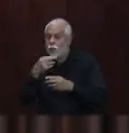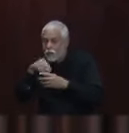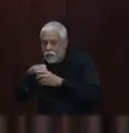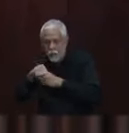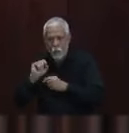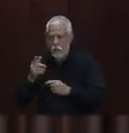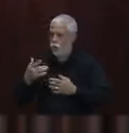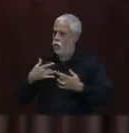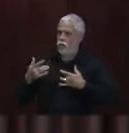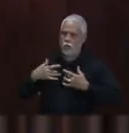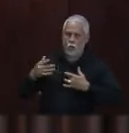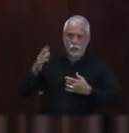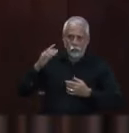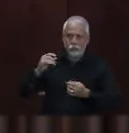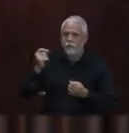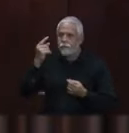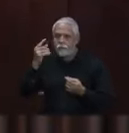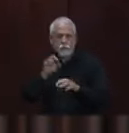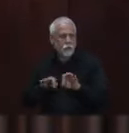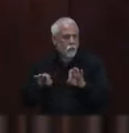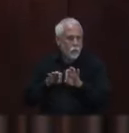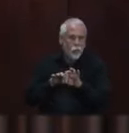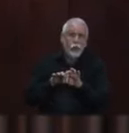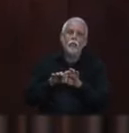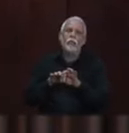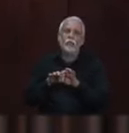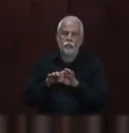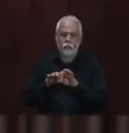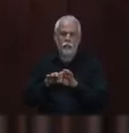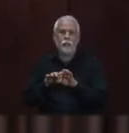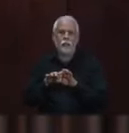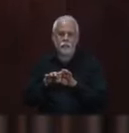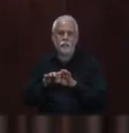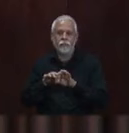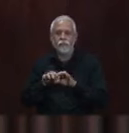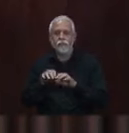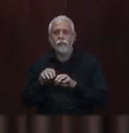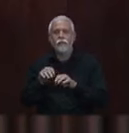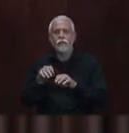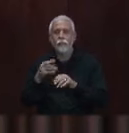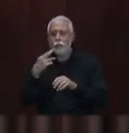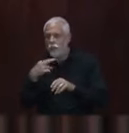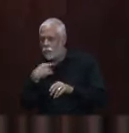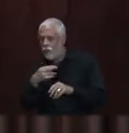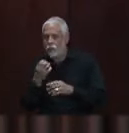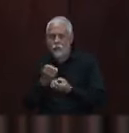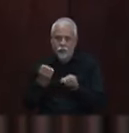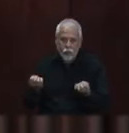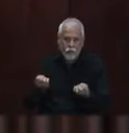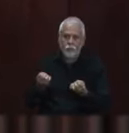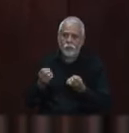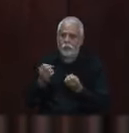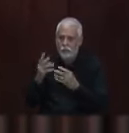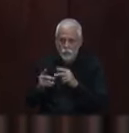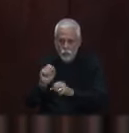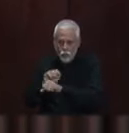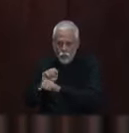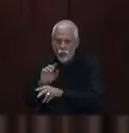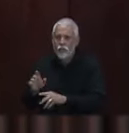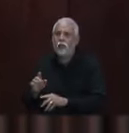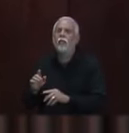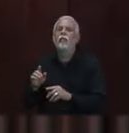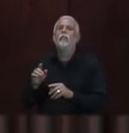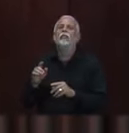all concerned about, but we also understand the importance of the you know, restaurants to the economy and how many people are employed in it.